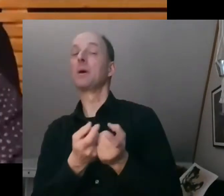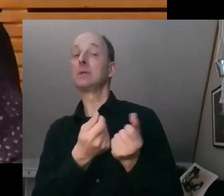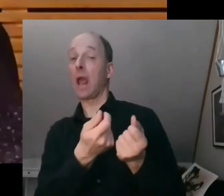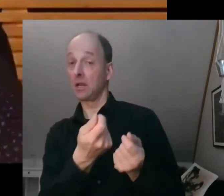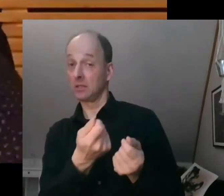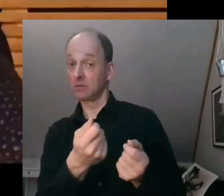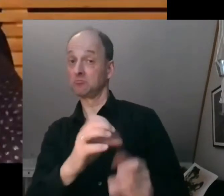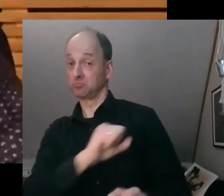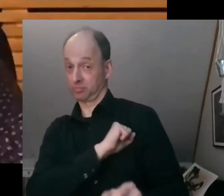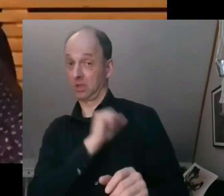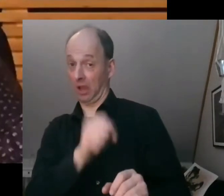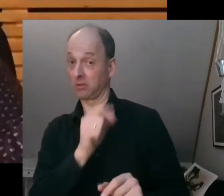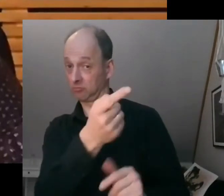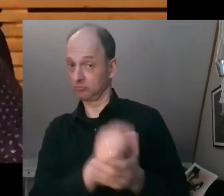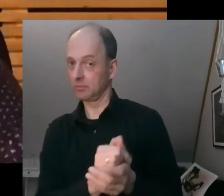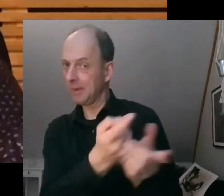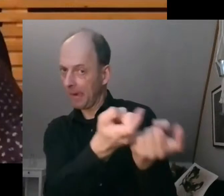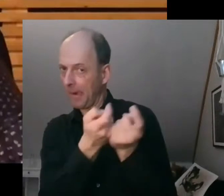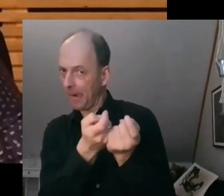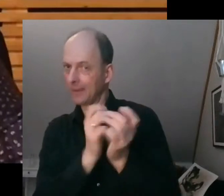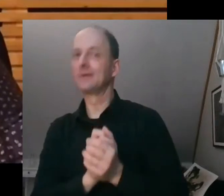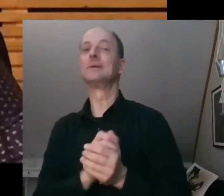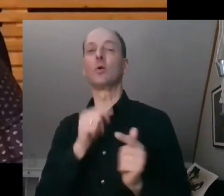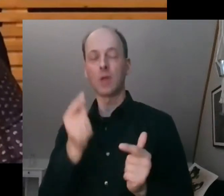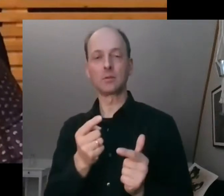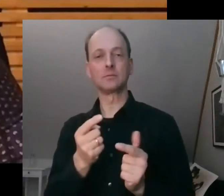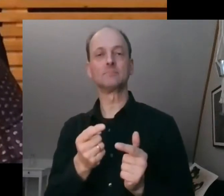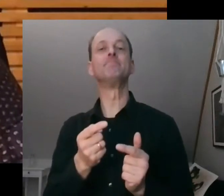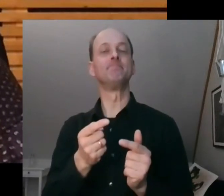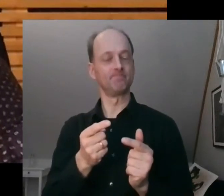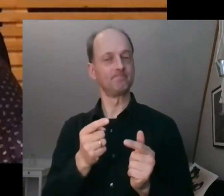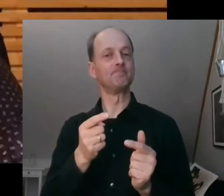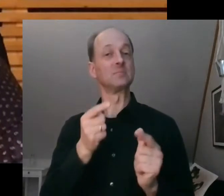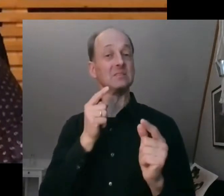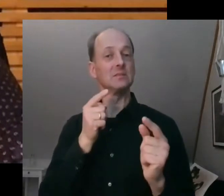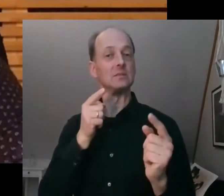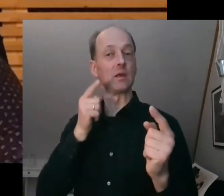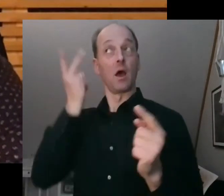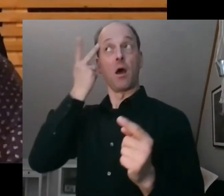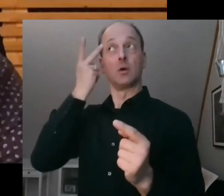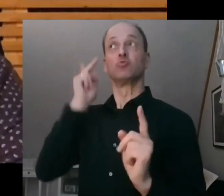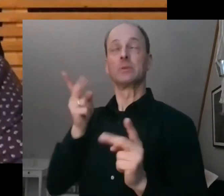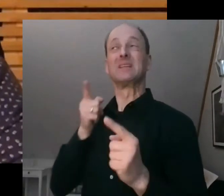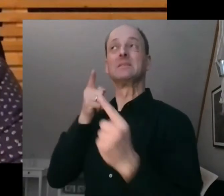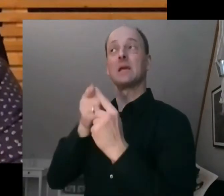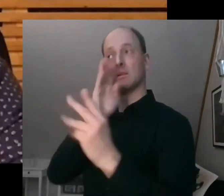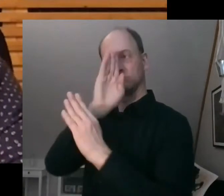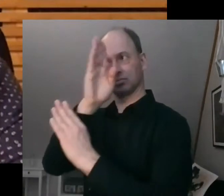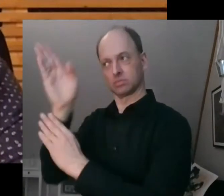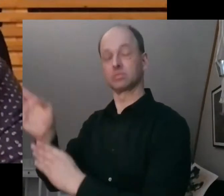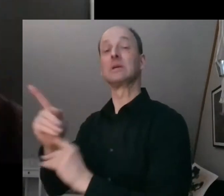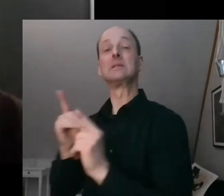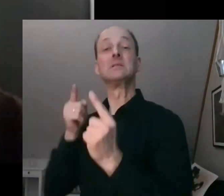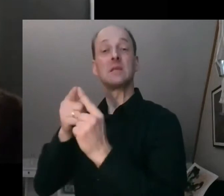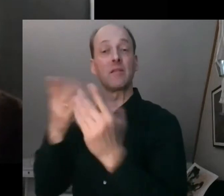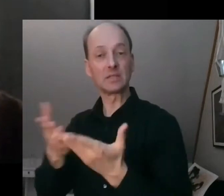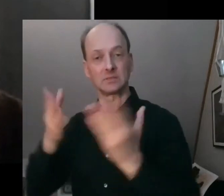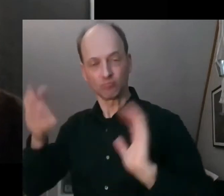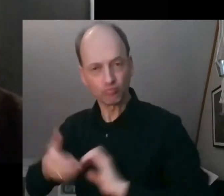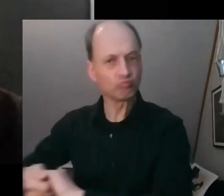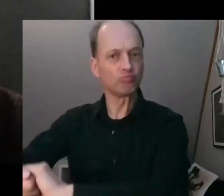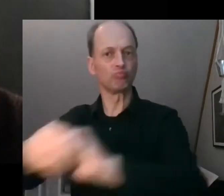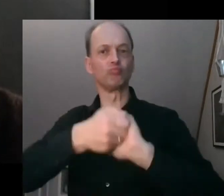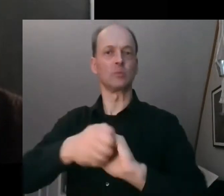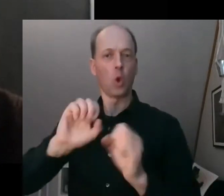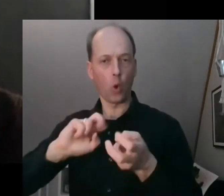can also win these, industrial people and bringing them in, and the entrepreneurs, if you want. So